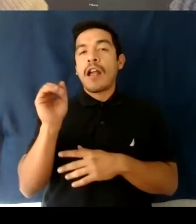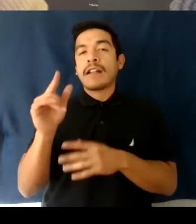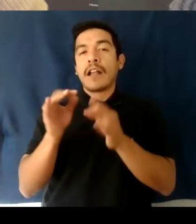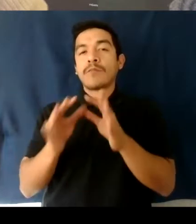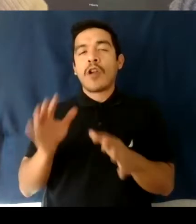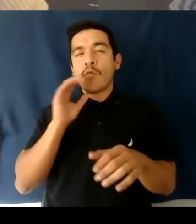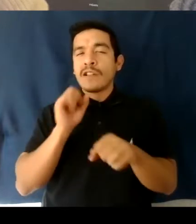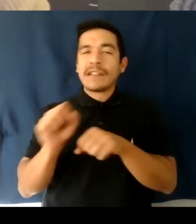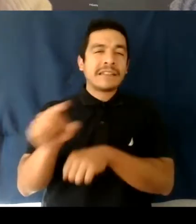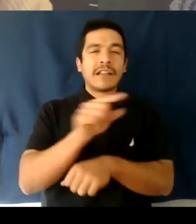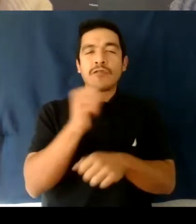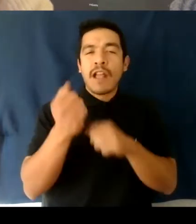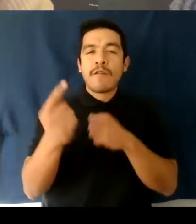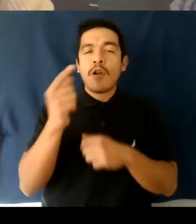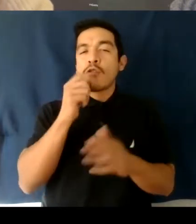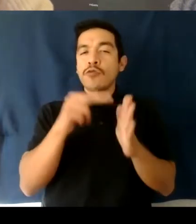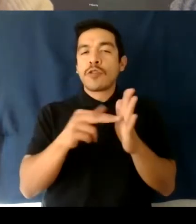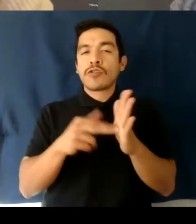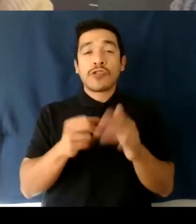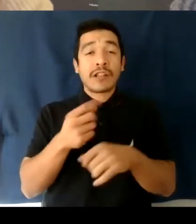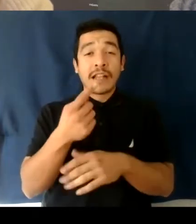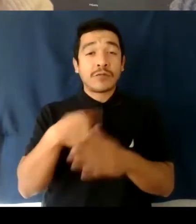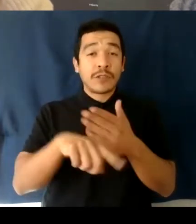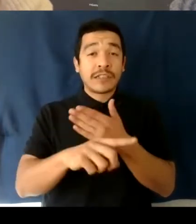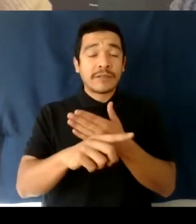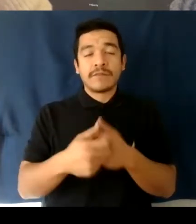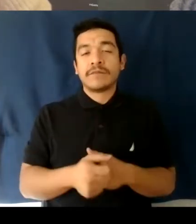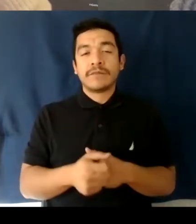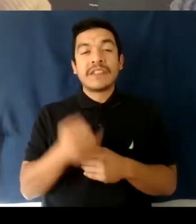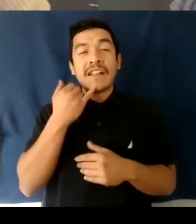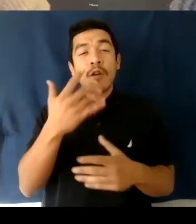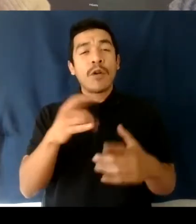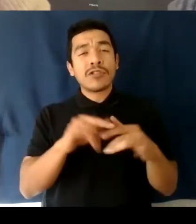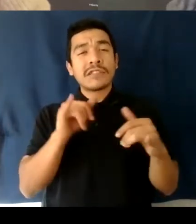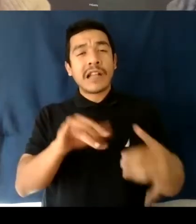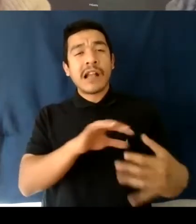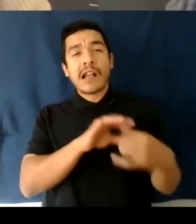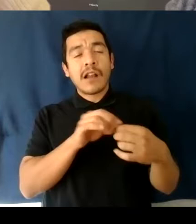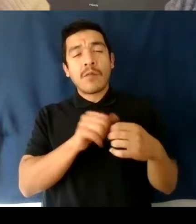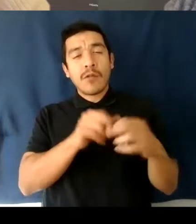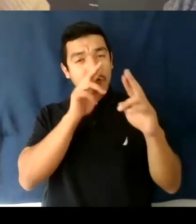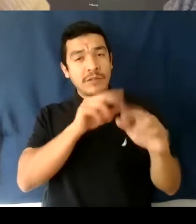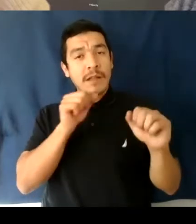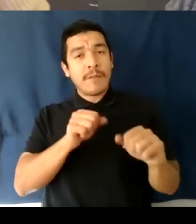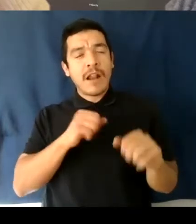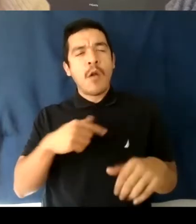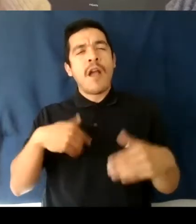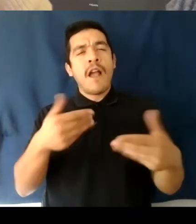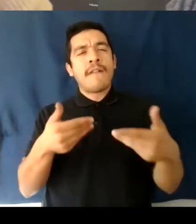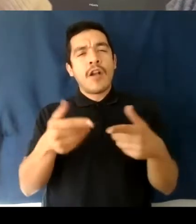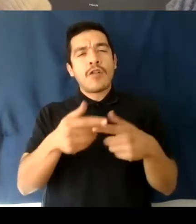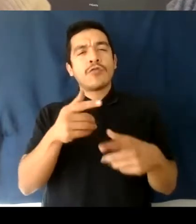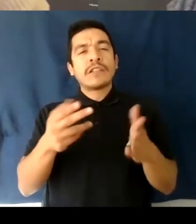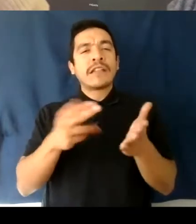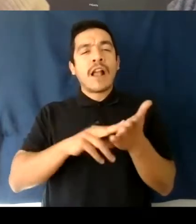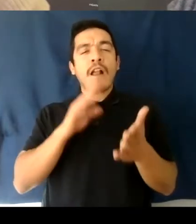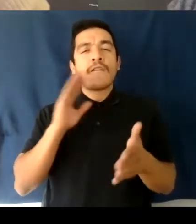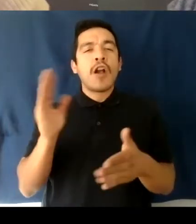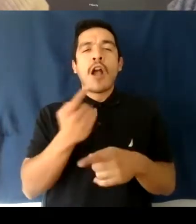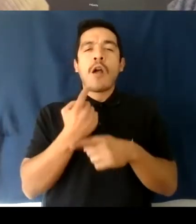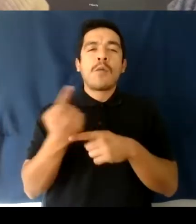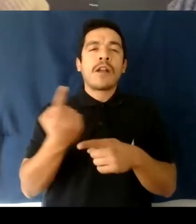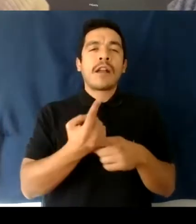who registered next week. If you want to stay connected with Respectability, we invite you to sign up for our weekly newsletter on